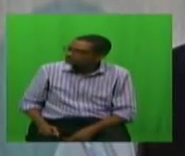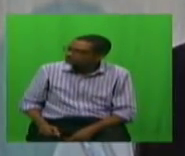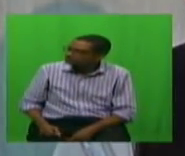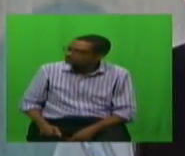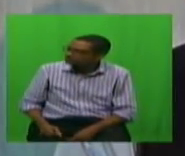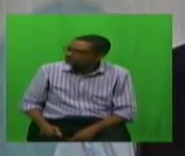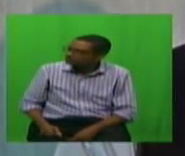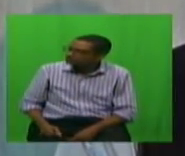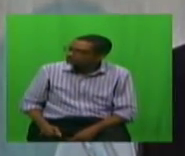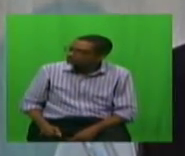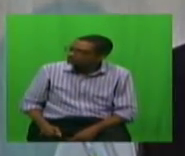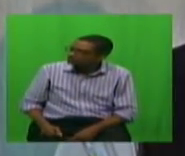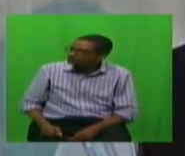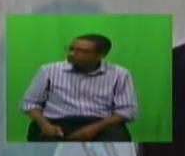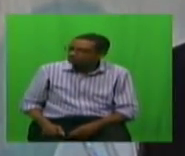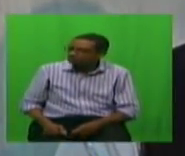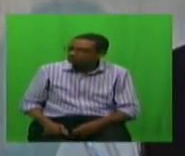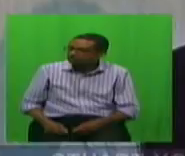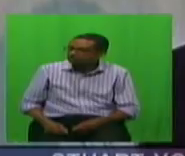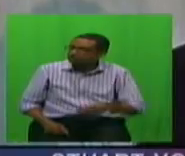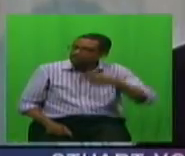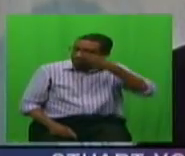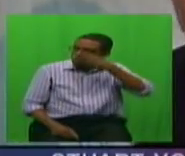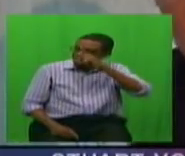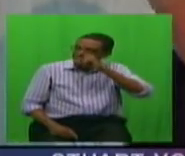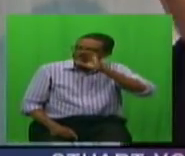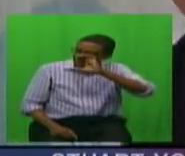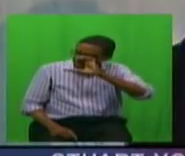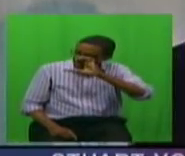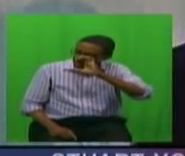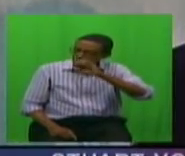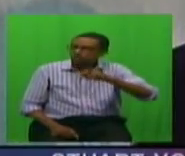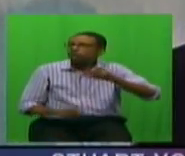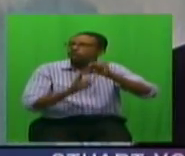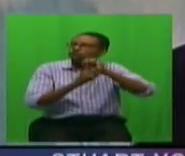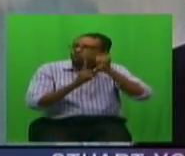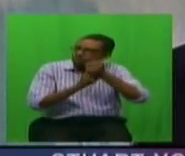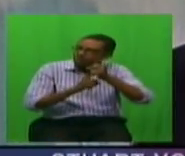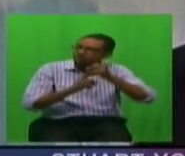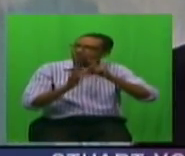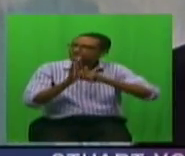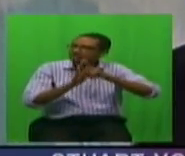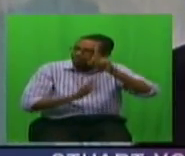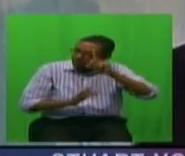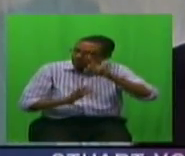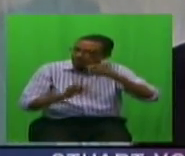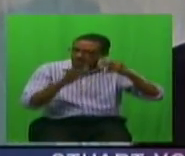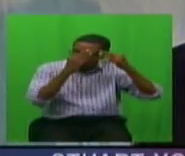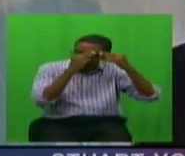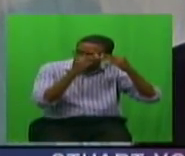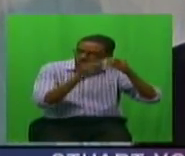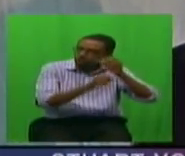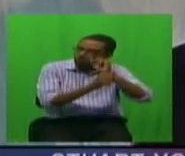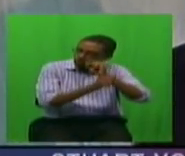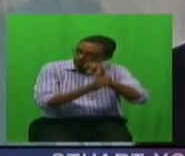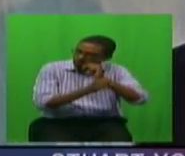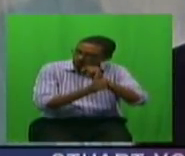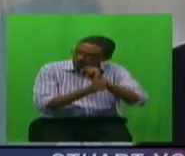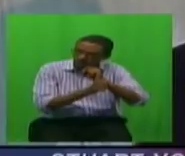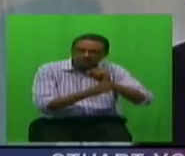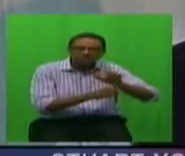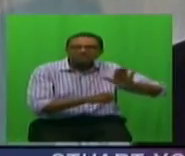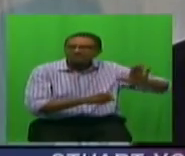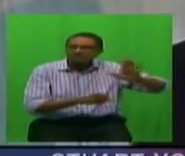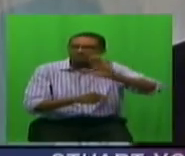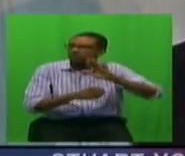of view, is taking place. HDC, Social Development, Ministry of Work, some of the other ministries whose responsibility it